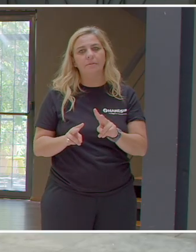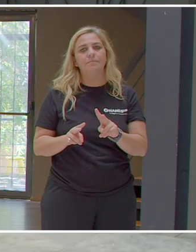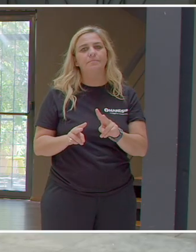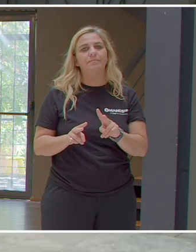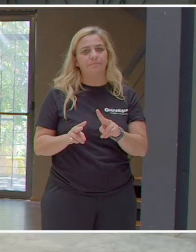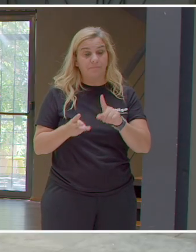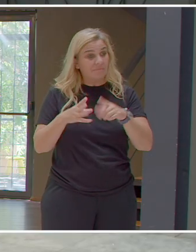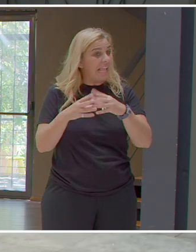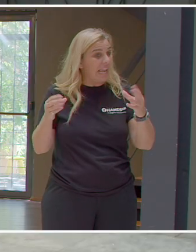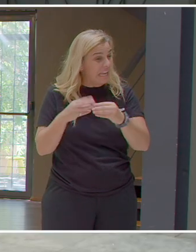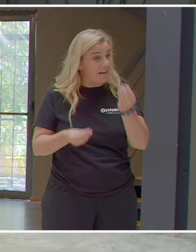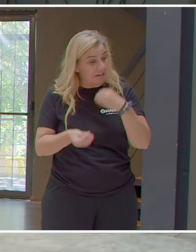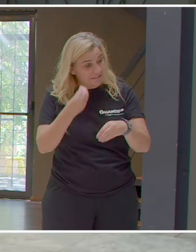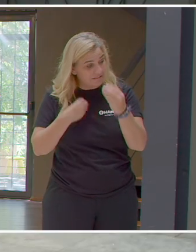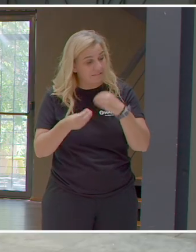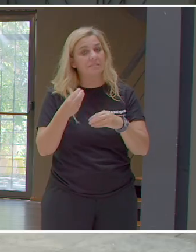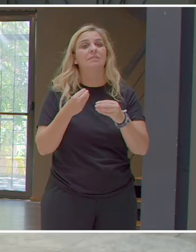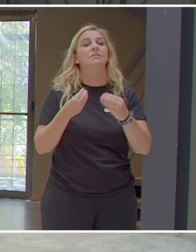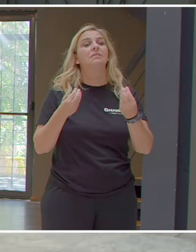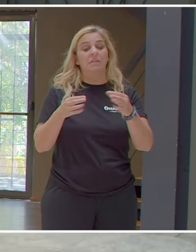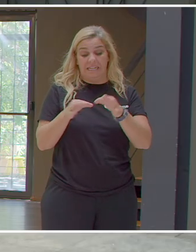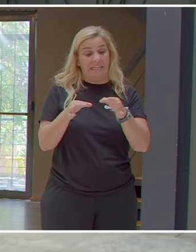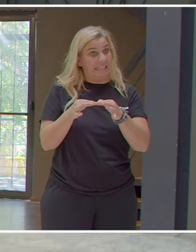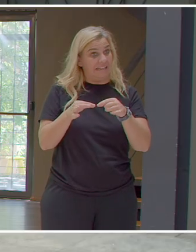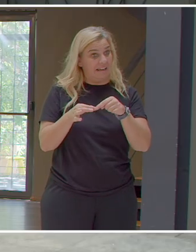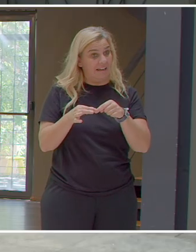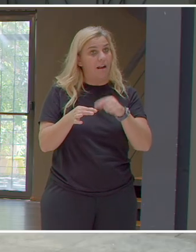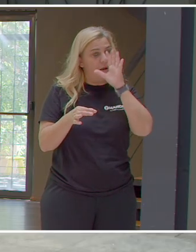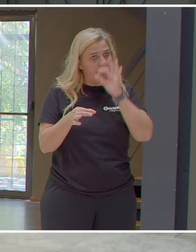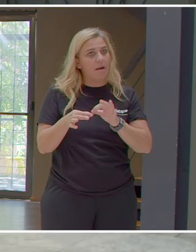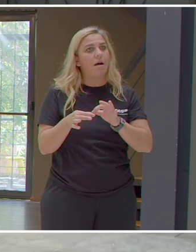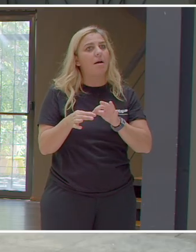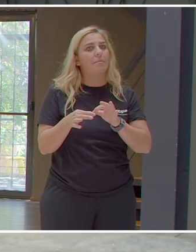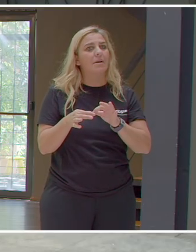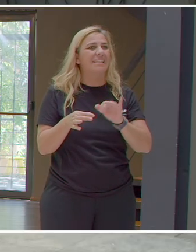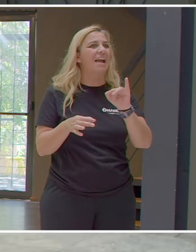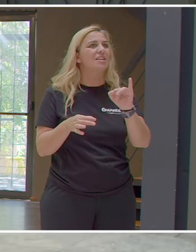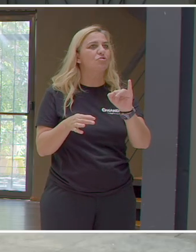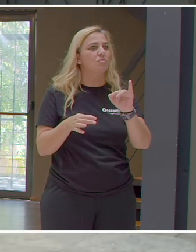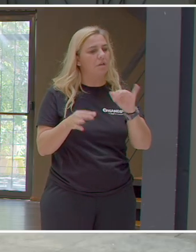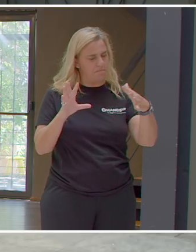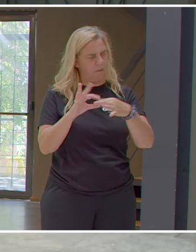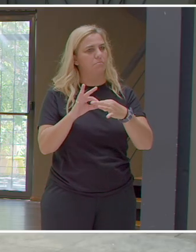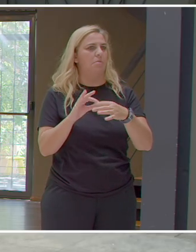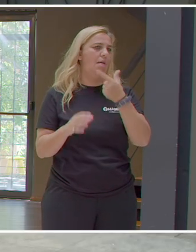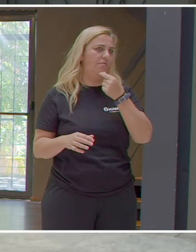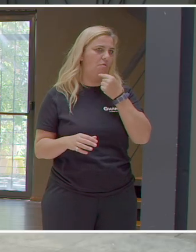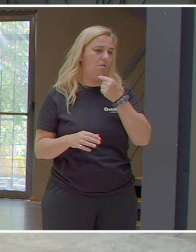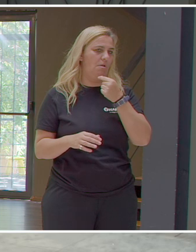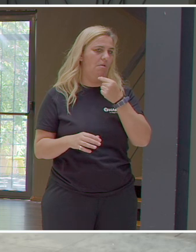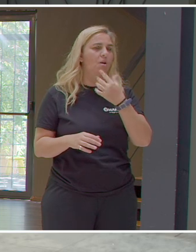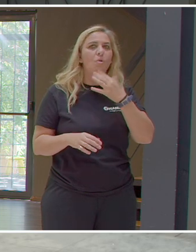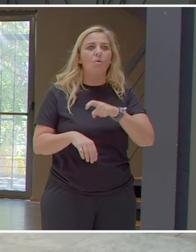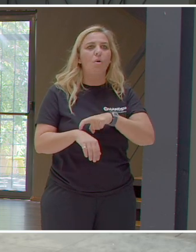in fiber, the cells get more responsive to the insulin again because there